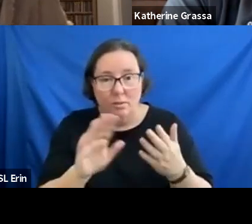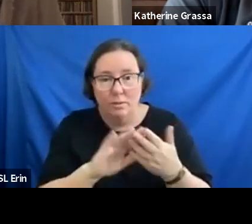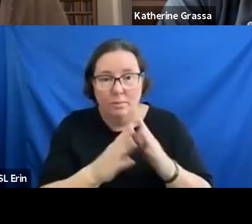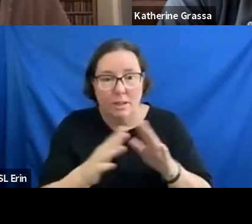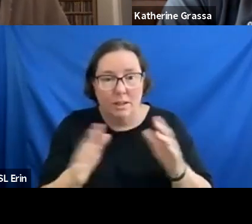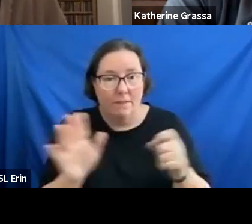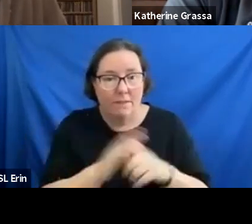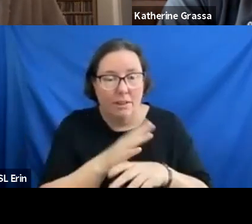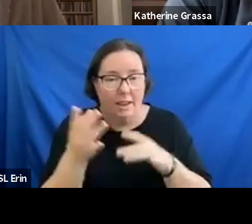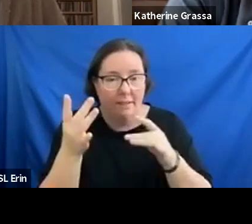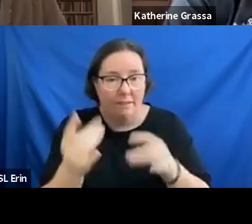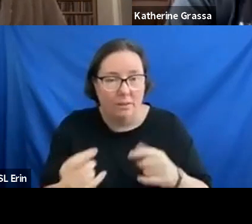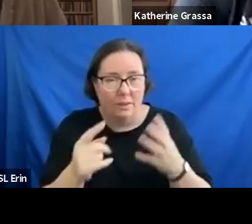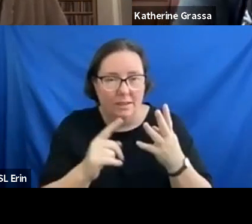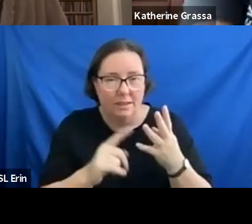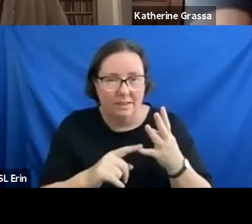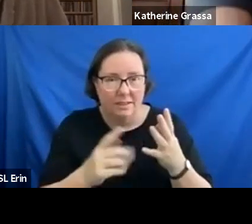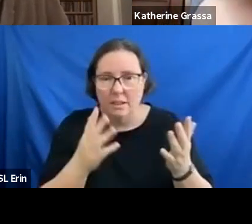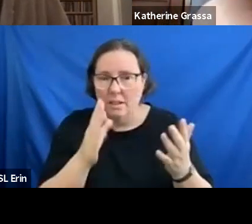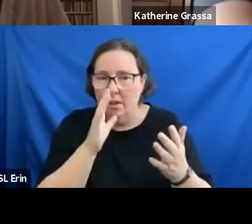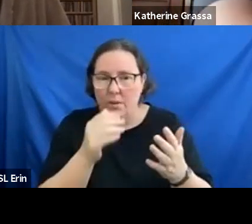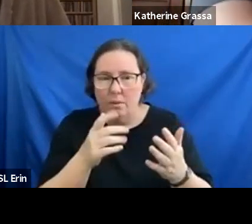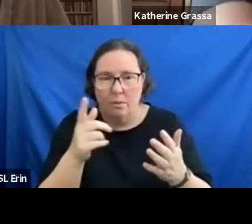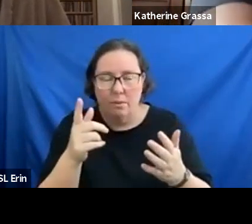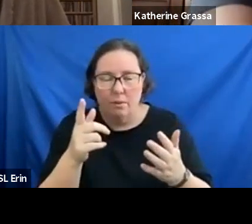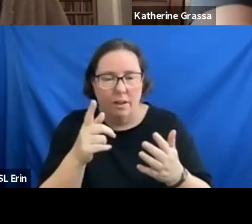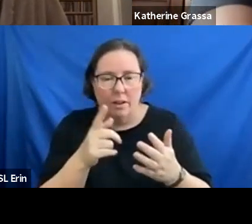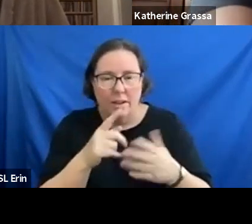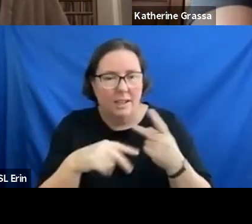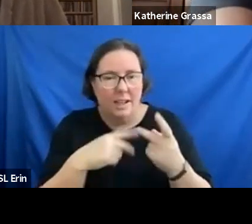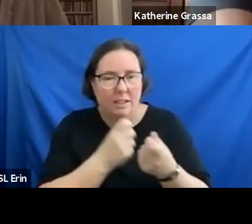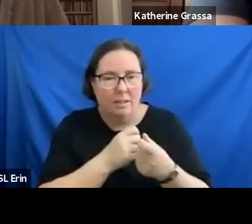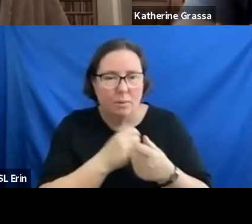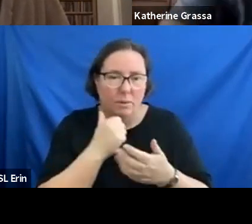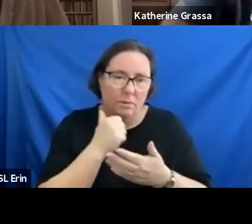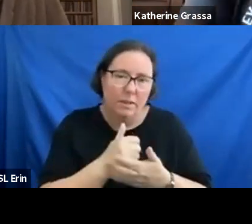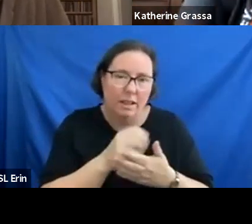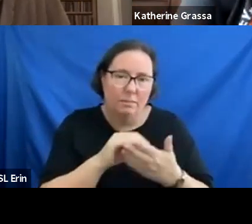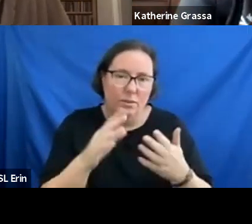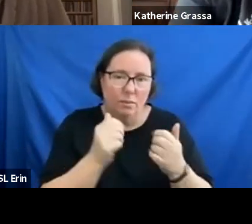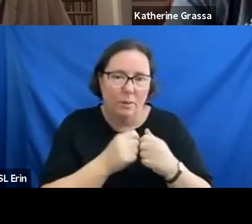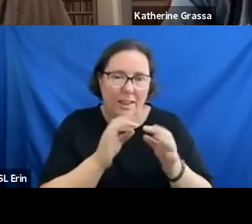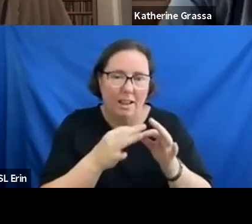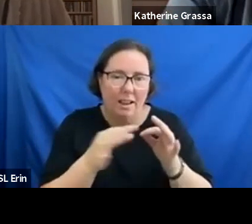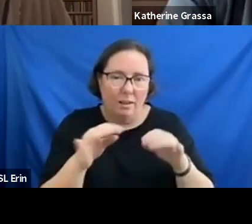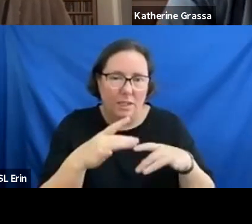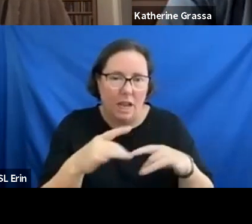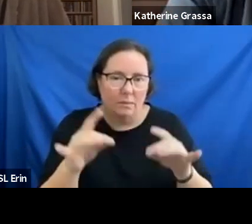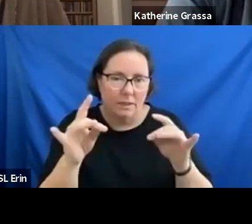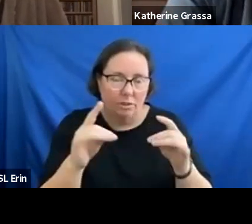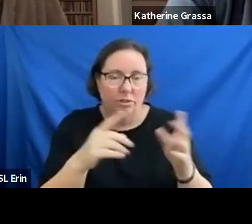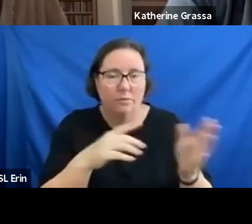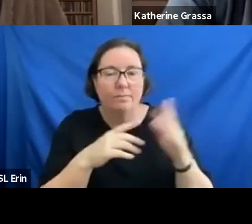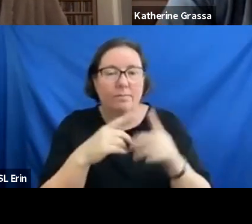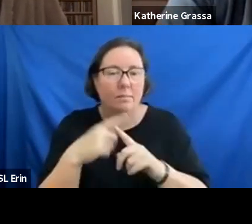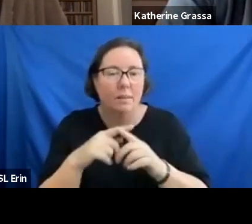fully fluent, could you discuss supports that would assist students with language acquisition? Moreover, how